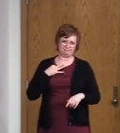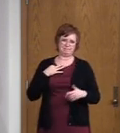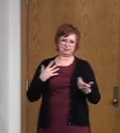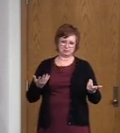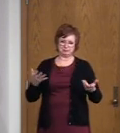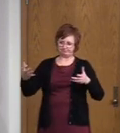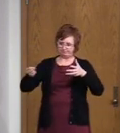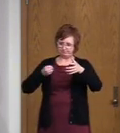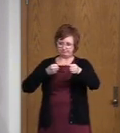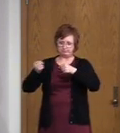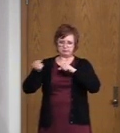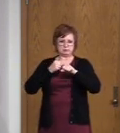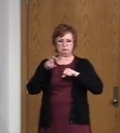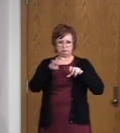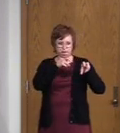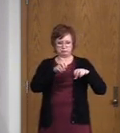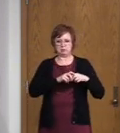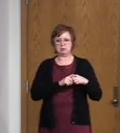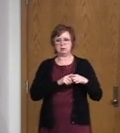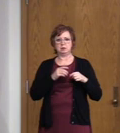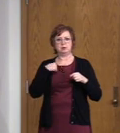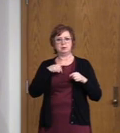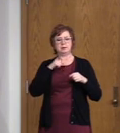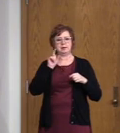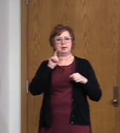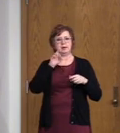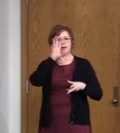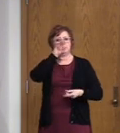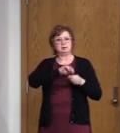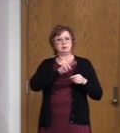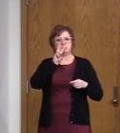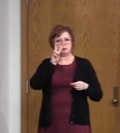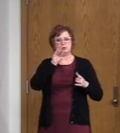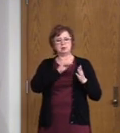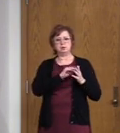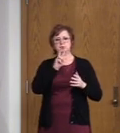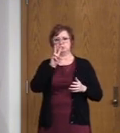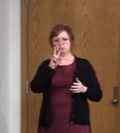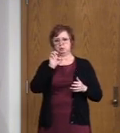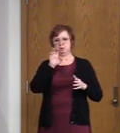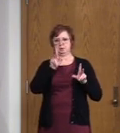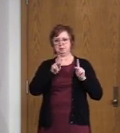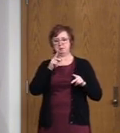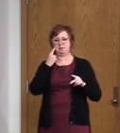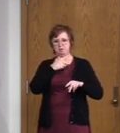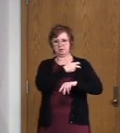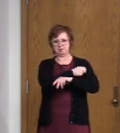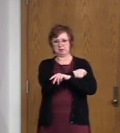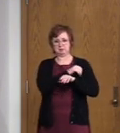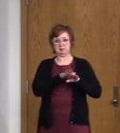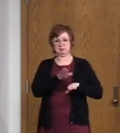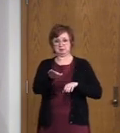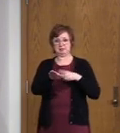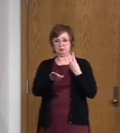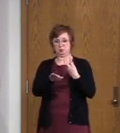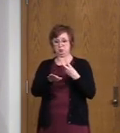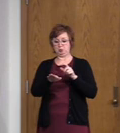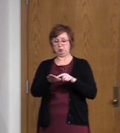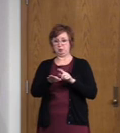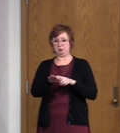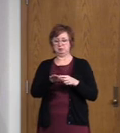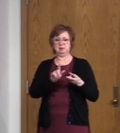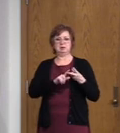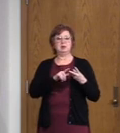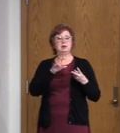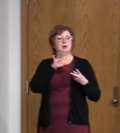believe through the planning that we'll require more than 2,200 people involved in delivering the vaccine in phase 2, almost